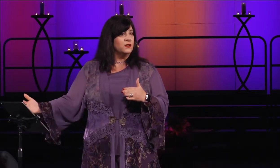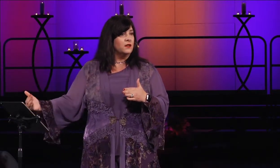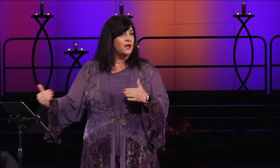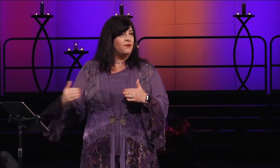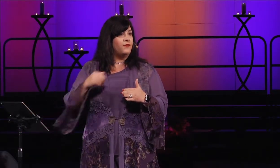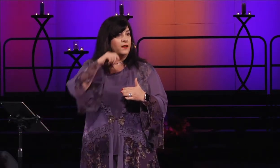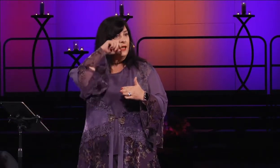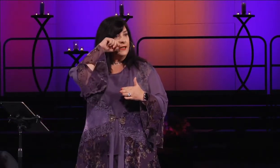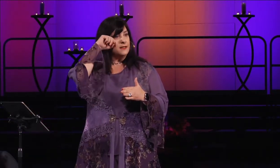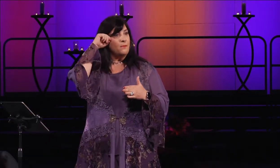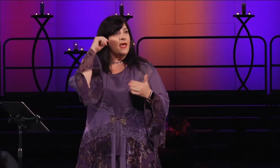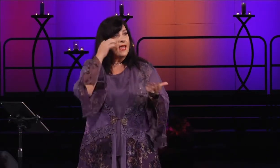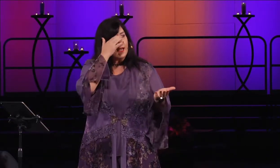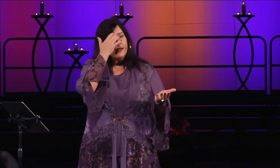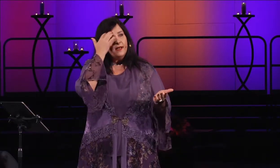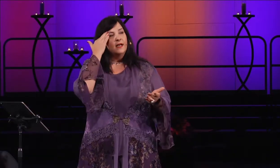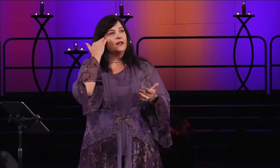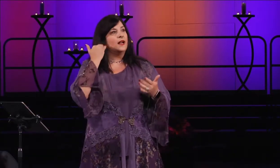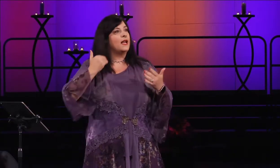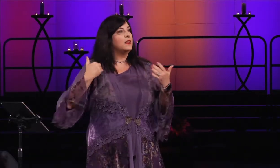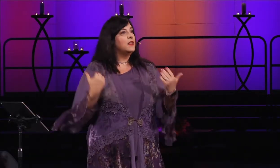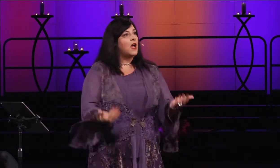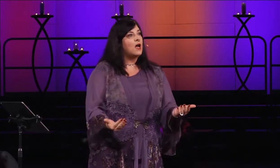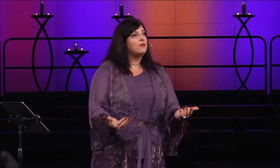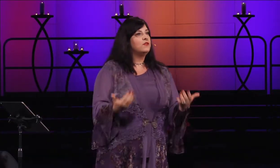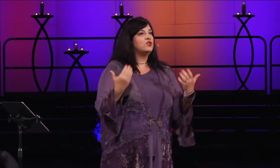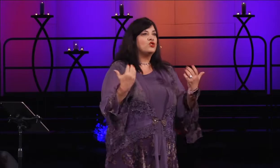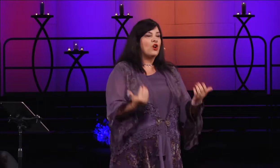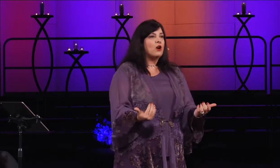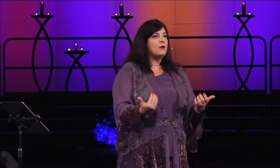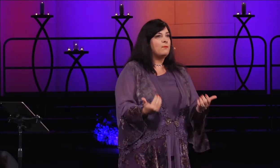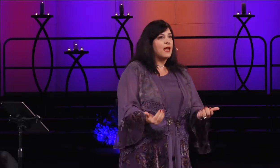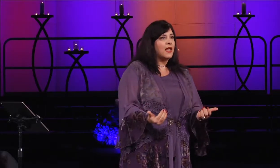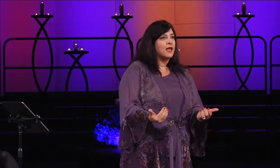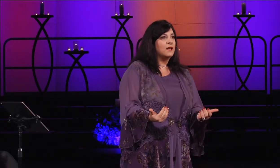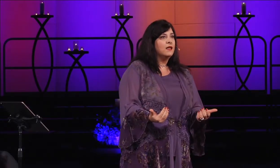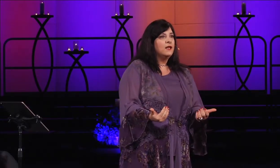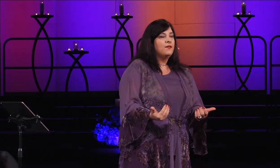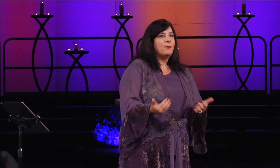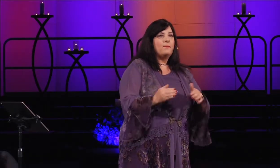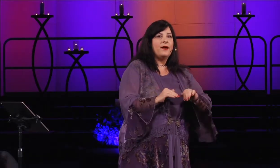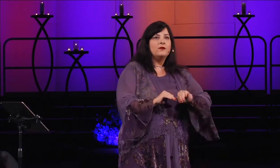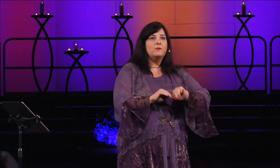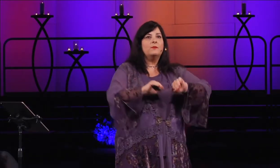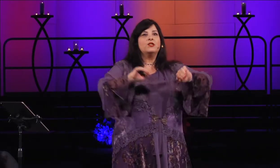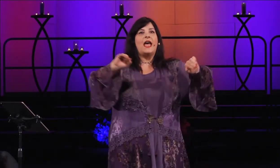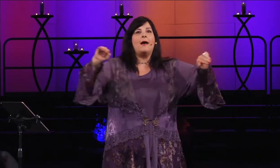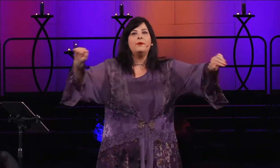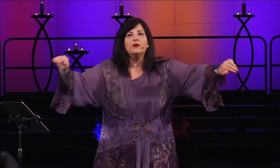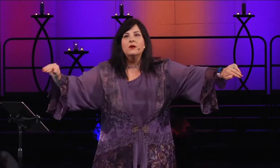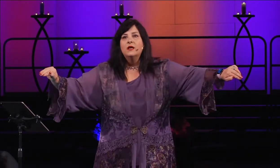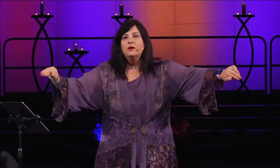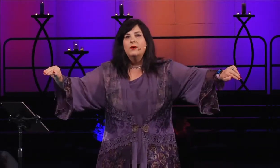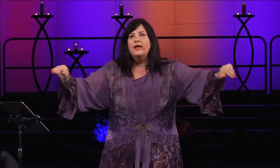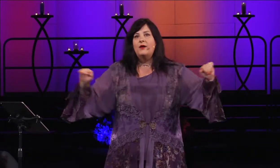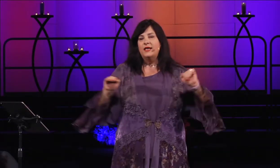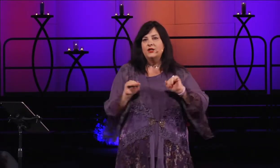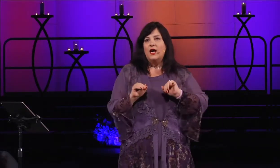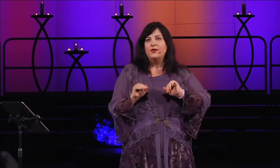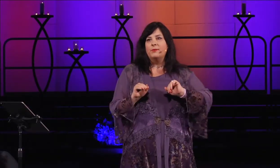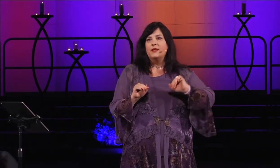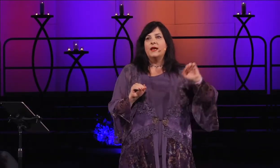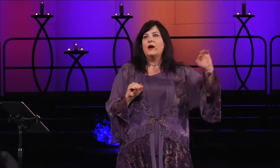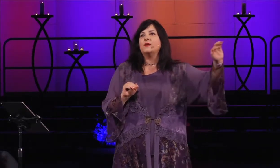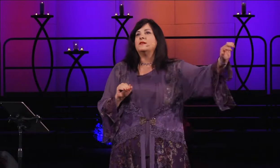rejection. I felt like this man that I loved, this charming man, that my parents would be much happier without